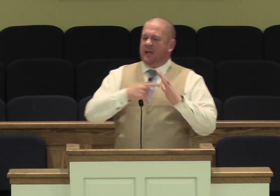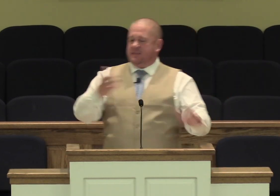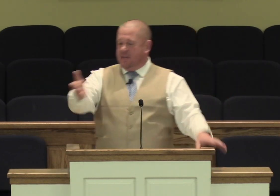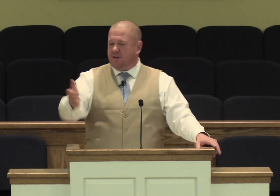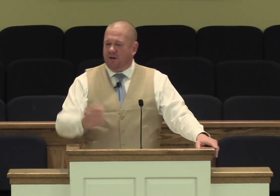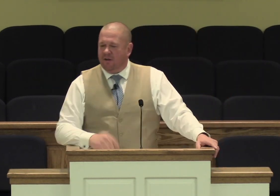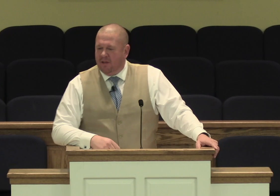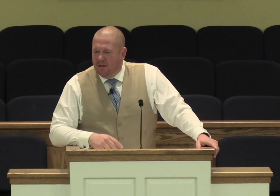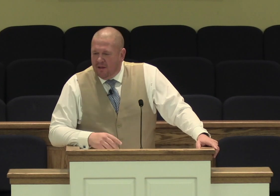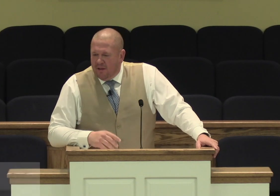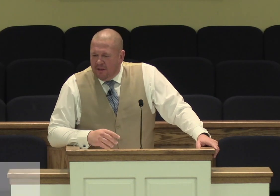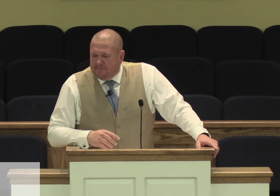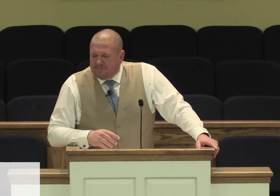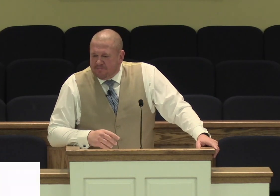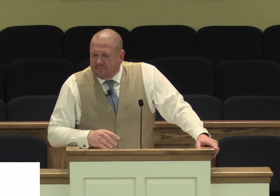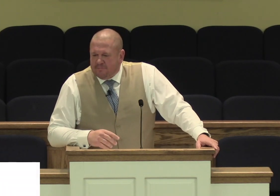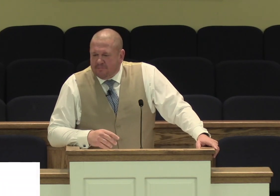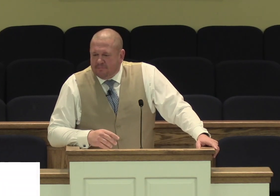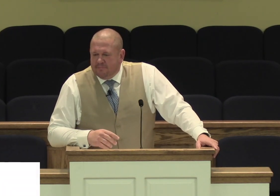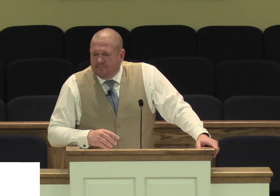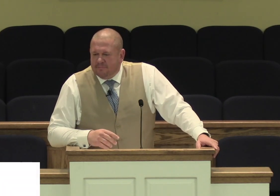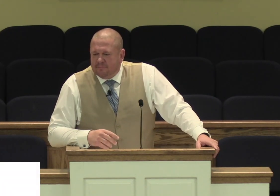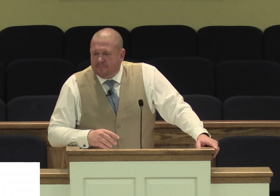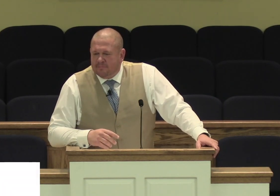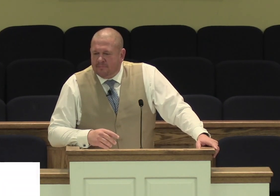are your favorite signs? Yes, sir.